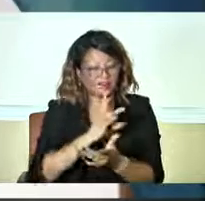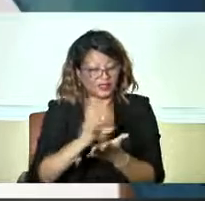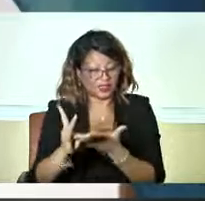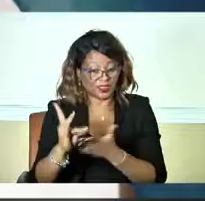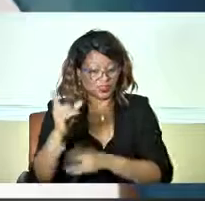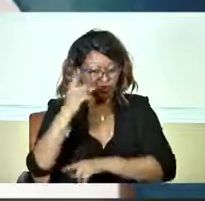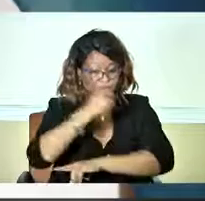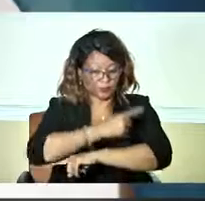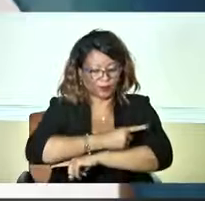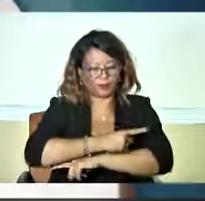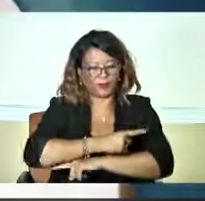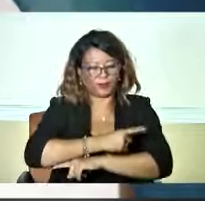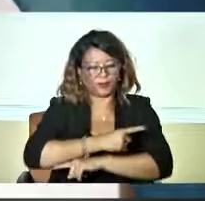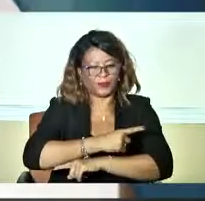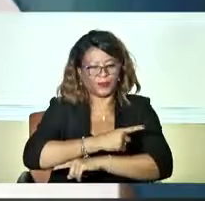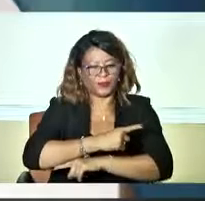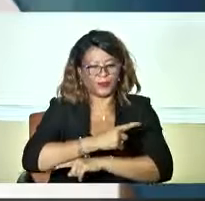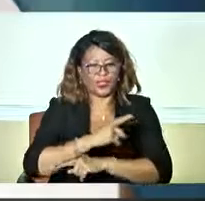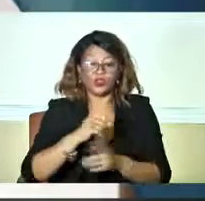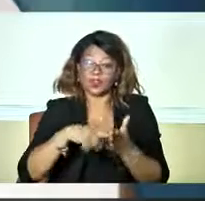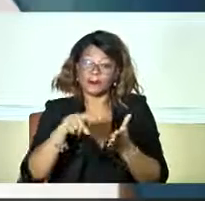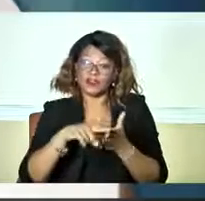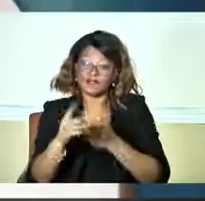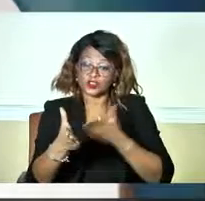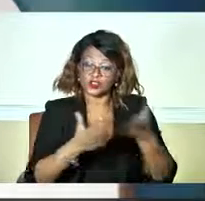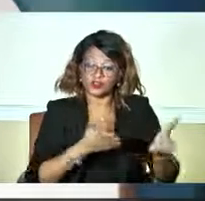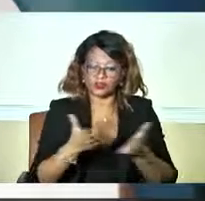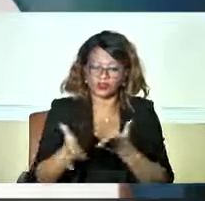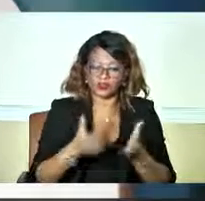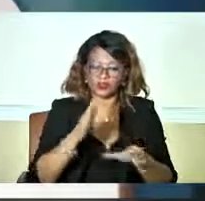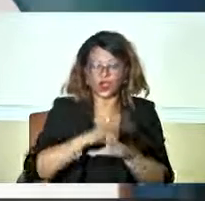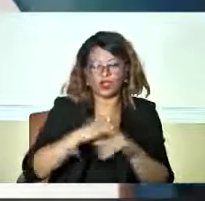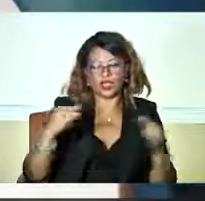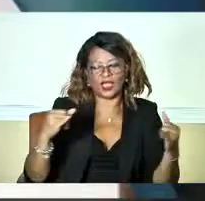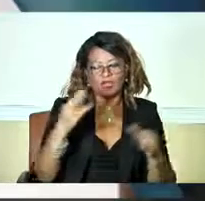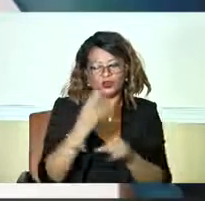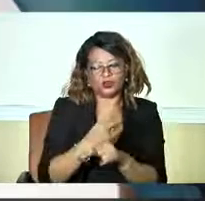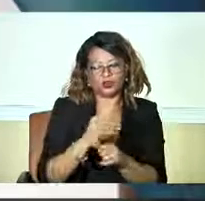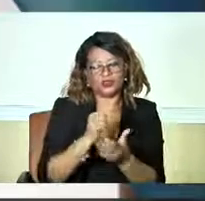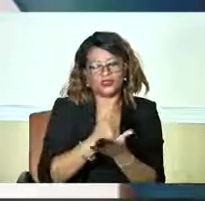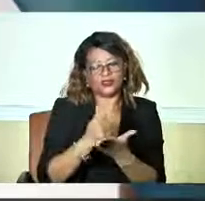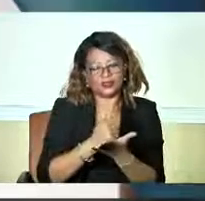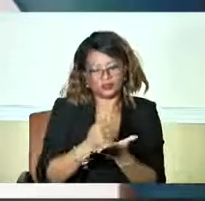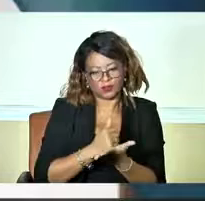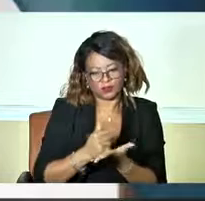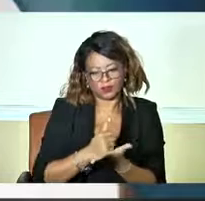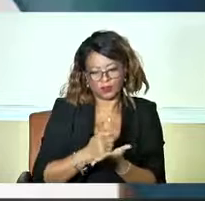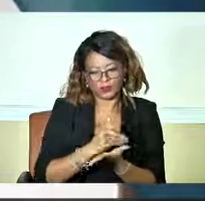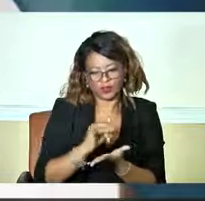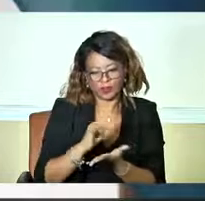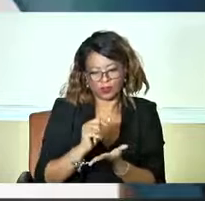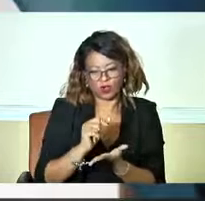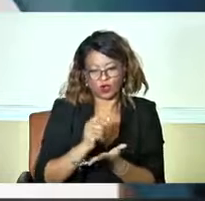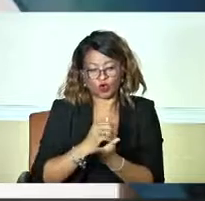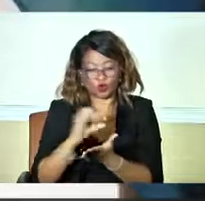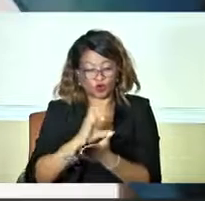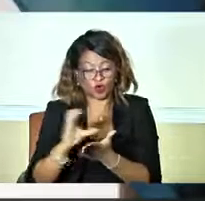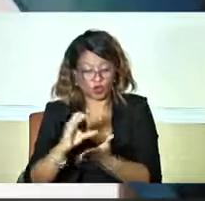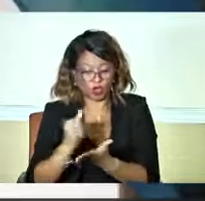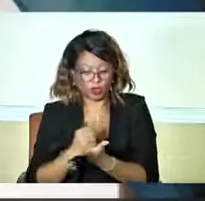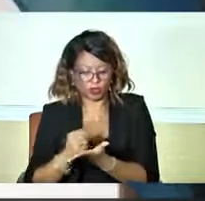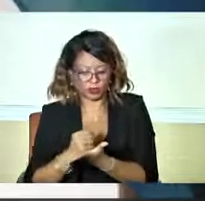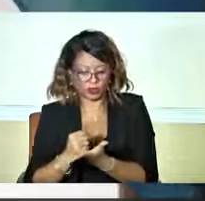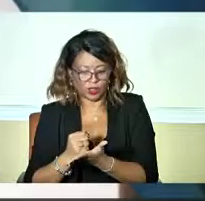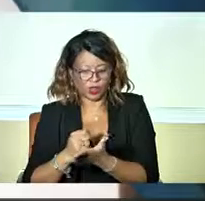Persons also will be able to pay for those services online using a debit and credit card. They will also